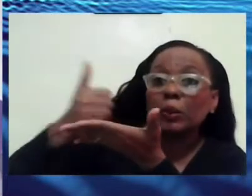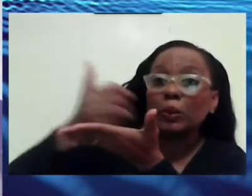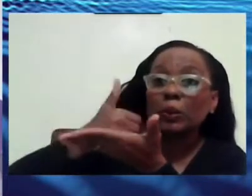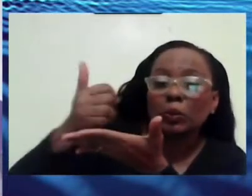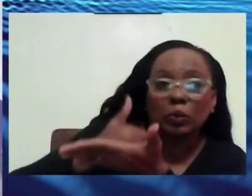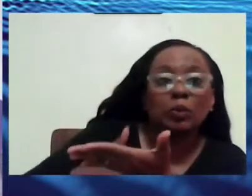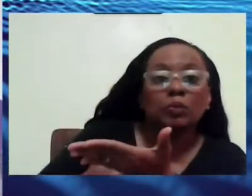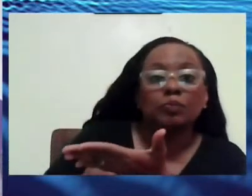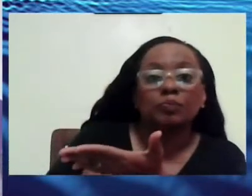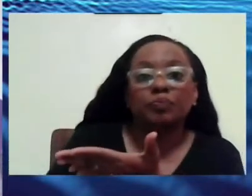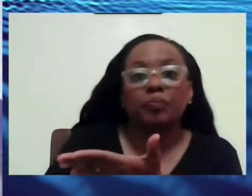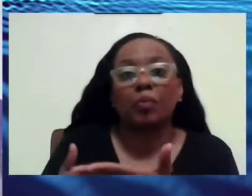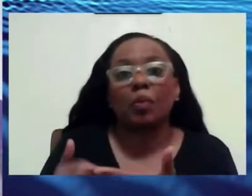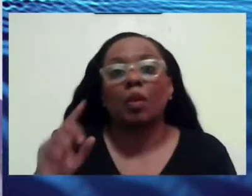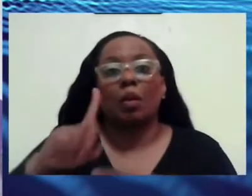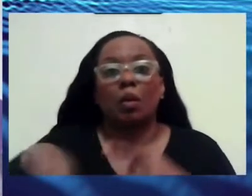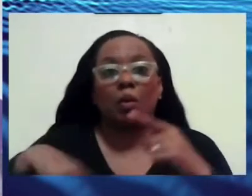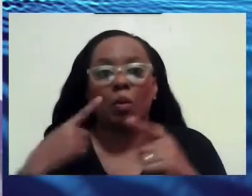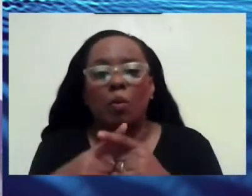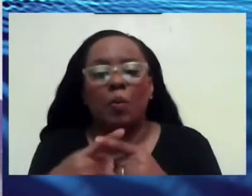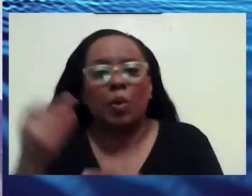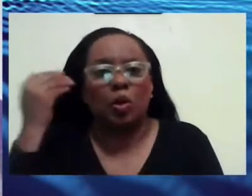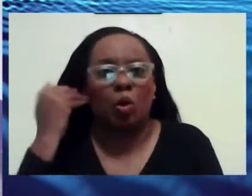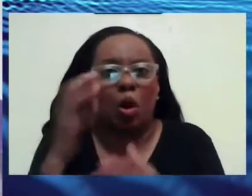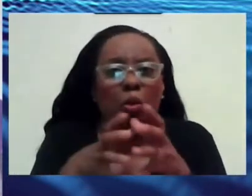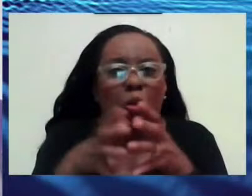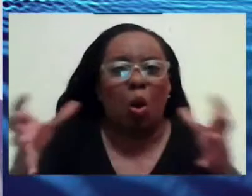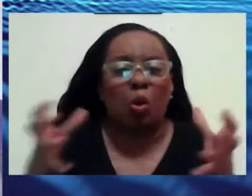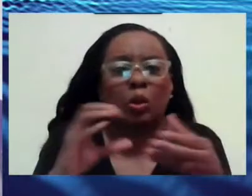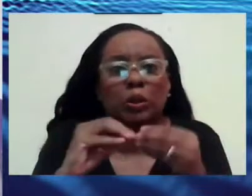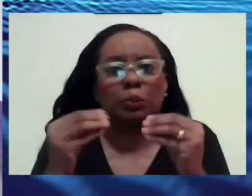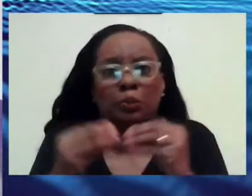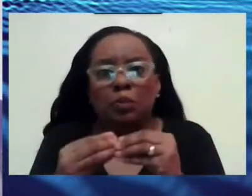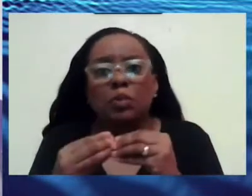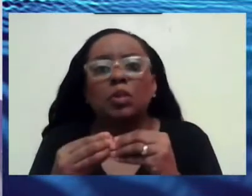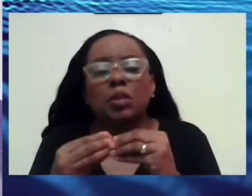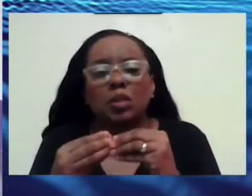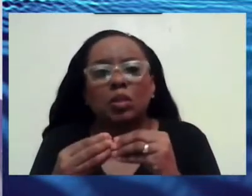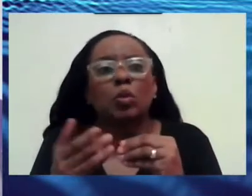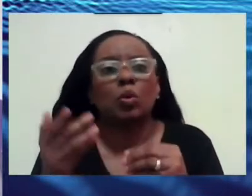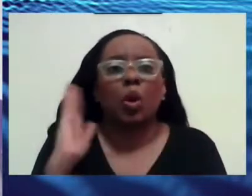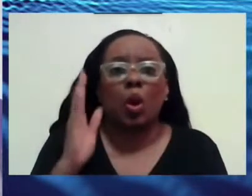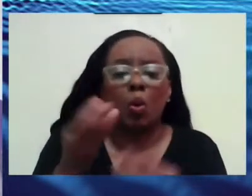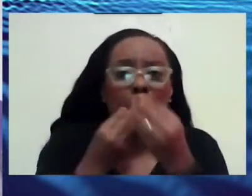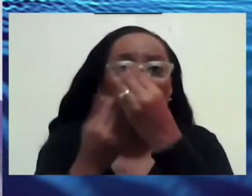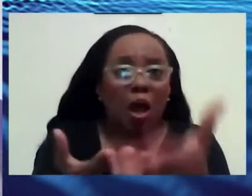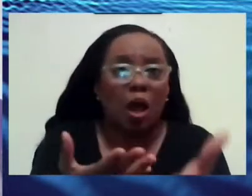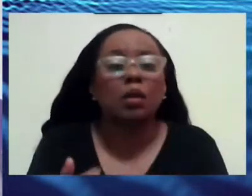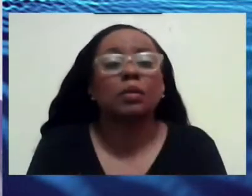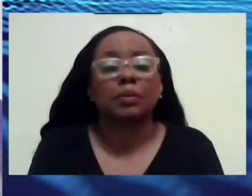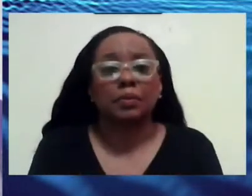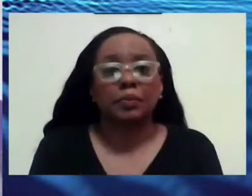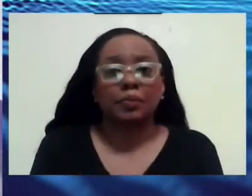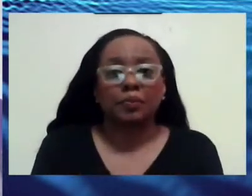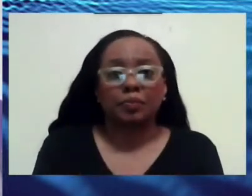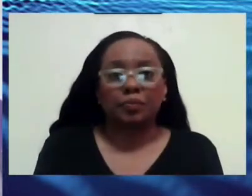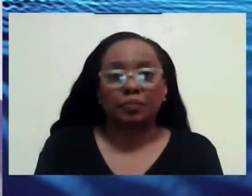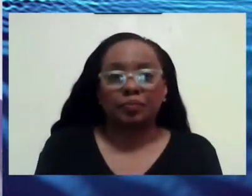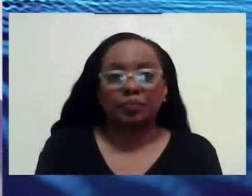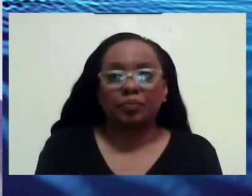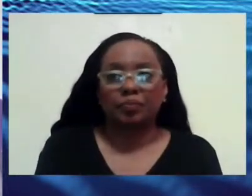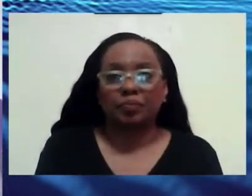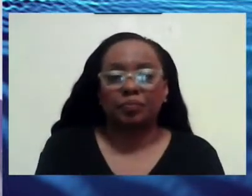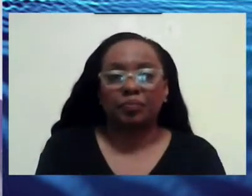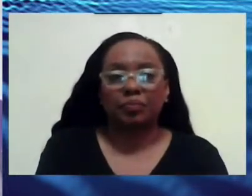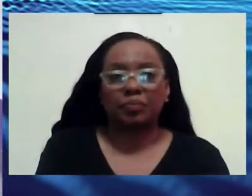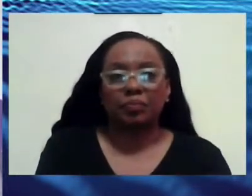some concrete statistics on what has actually reached country within another day or so that we can share with the media. I